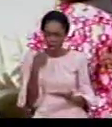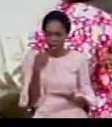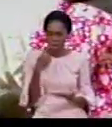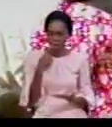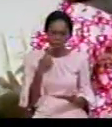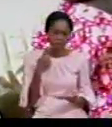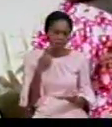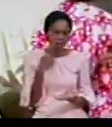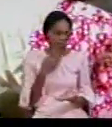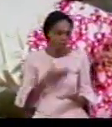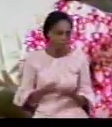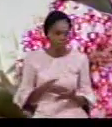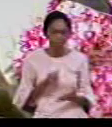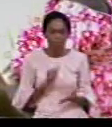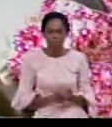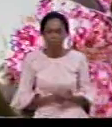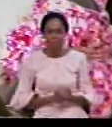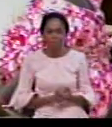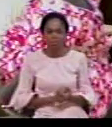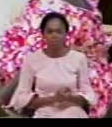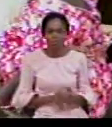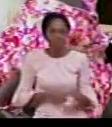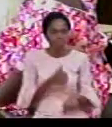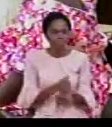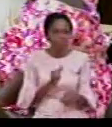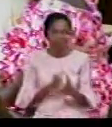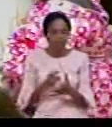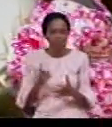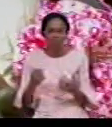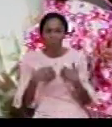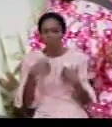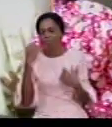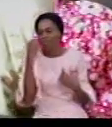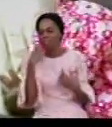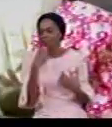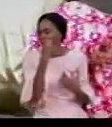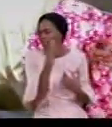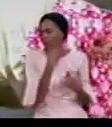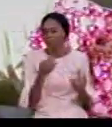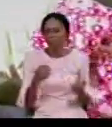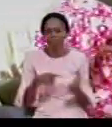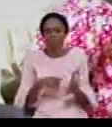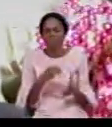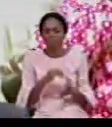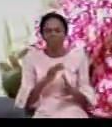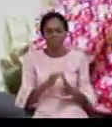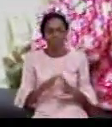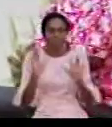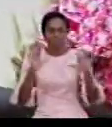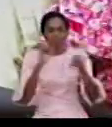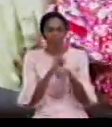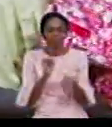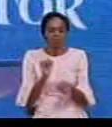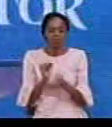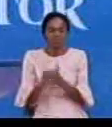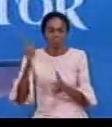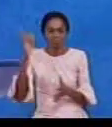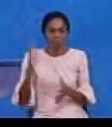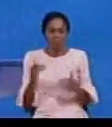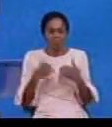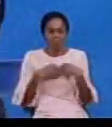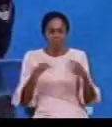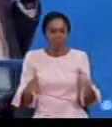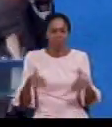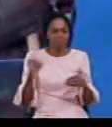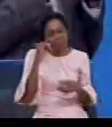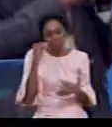family. And I said, may his name be glorified in Jesus' name. Amen. Put your